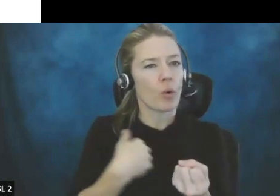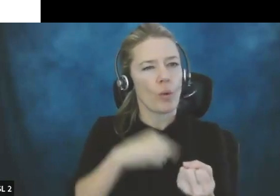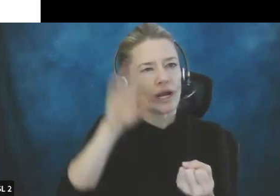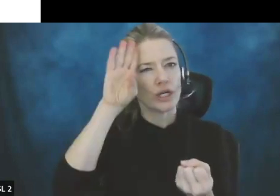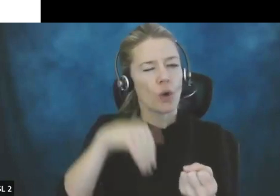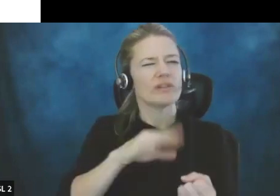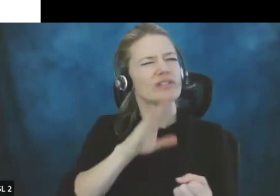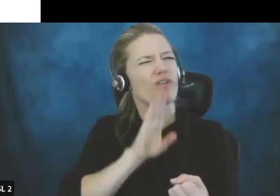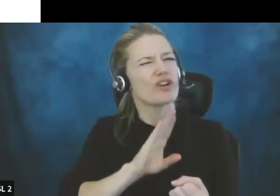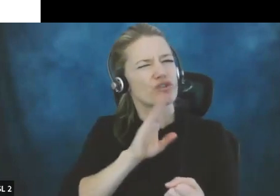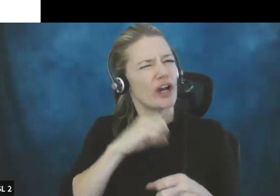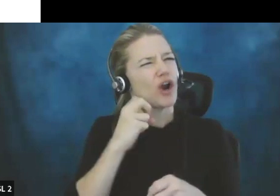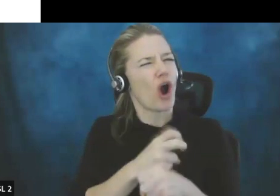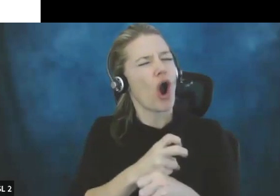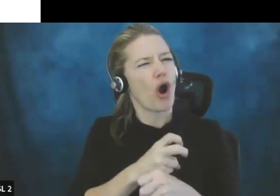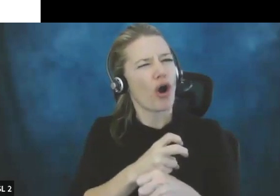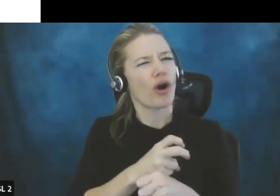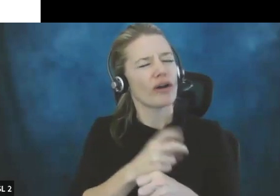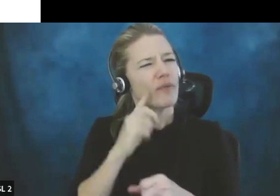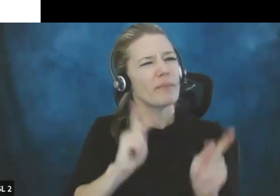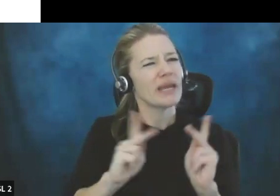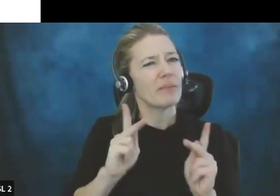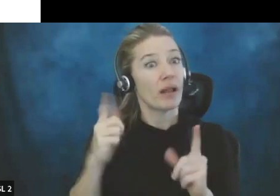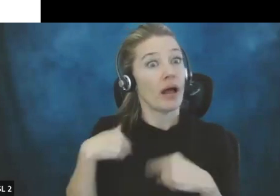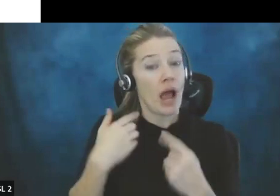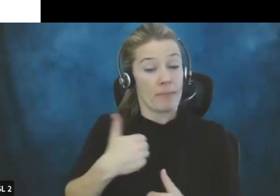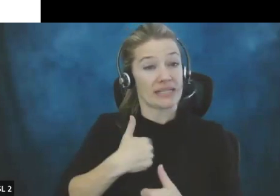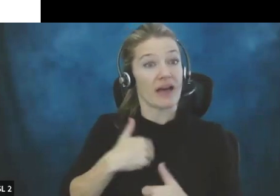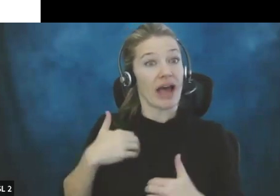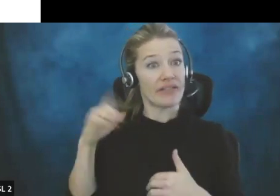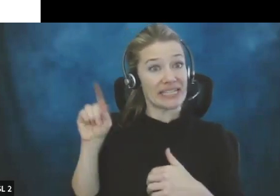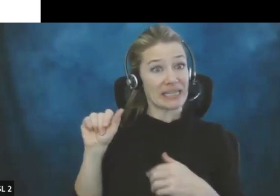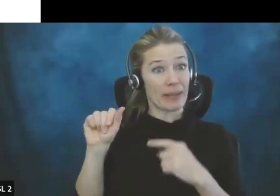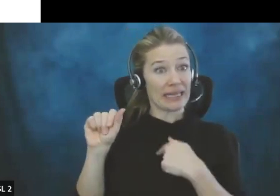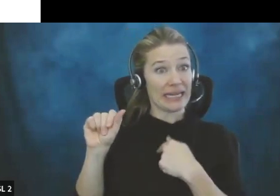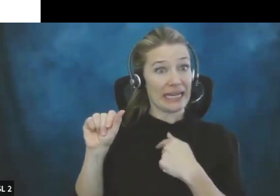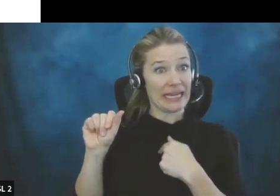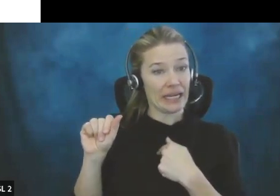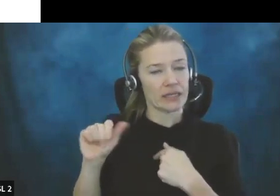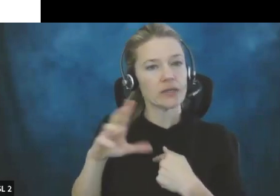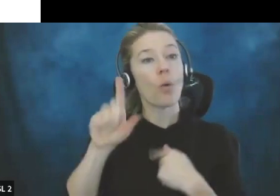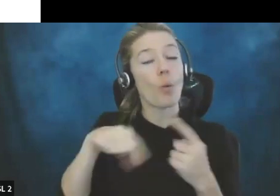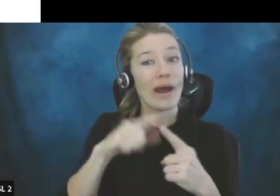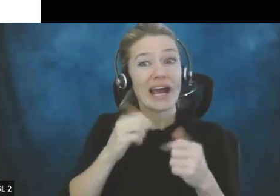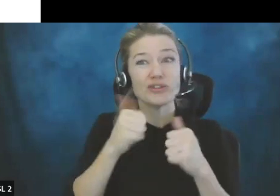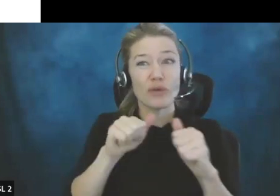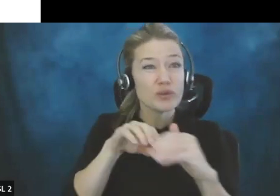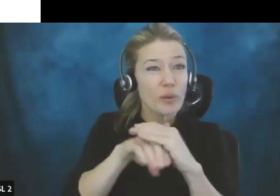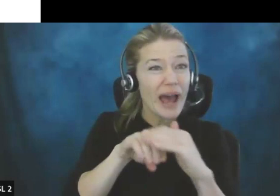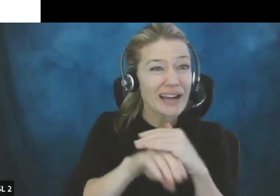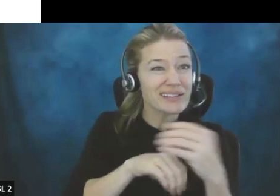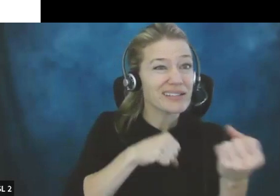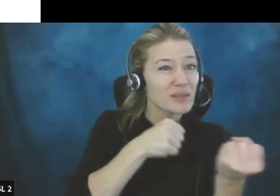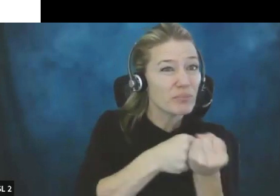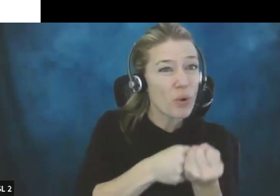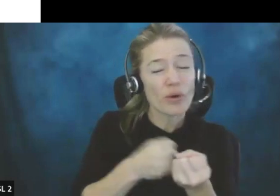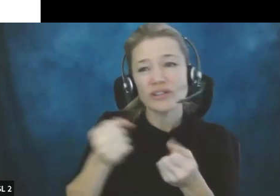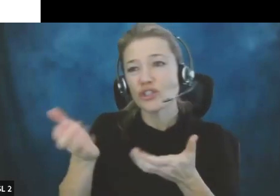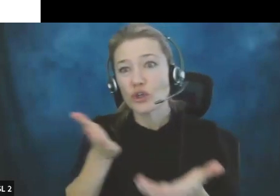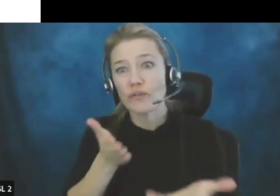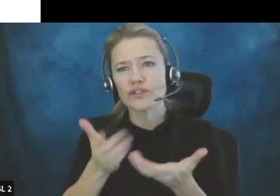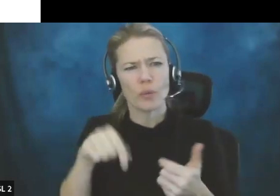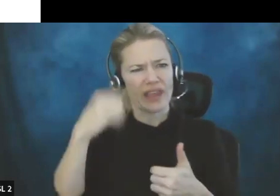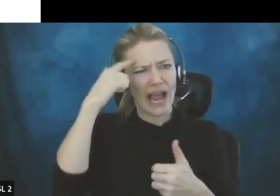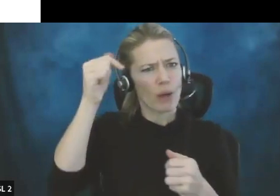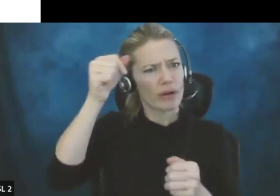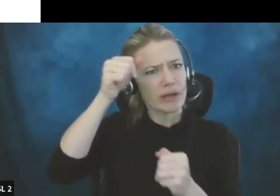for people. Those of us, I'm a person with a disability myself, even when I go to access the services and supports that I need,